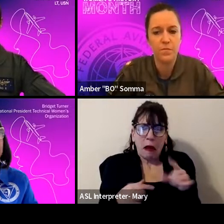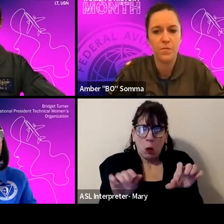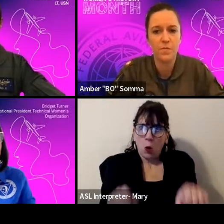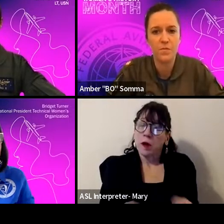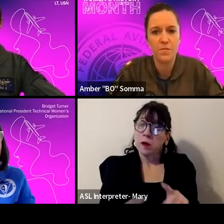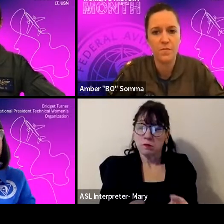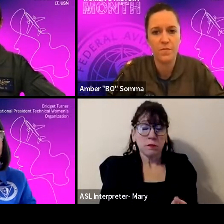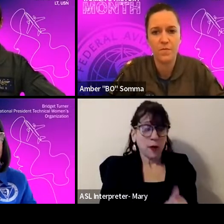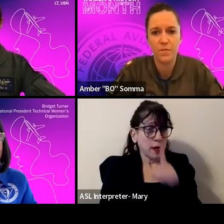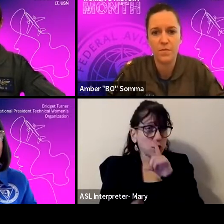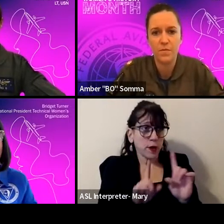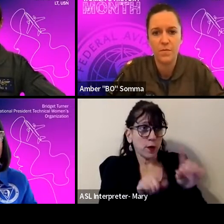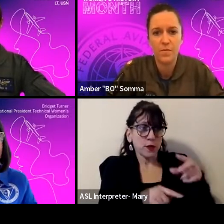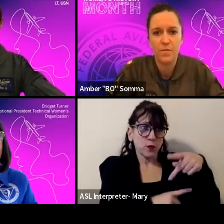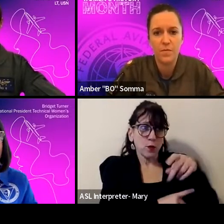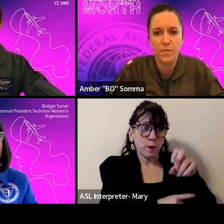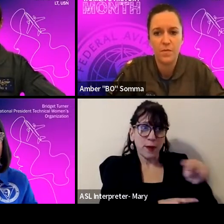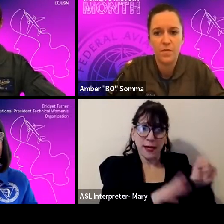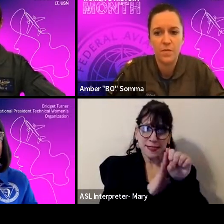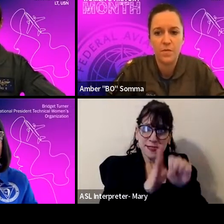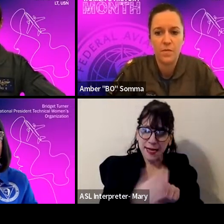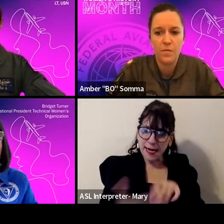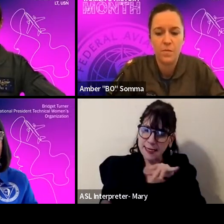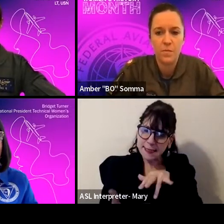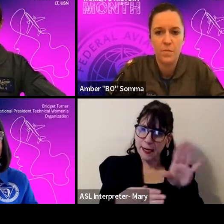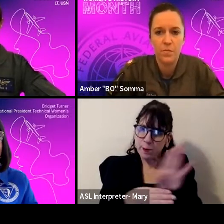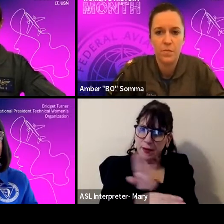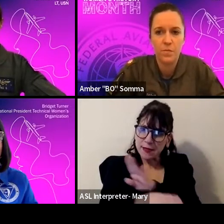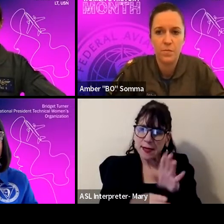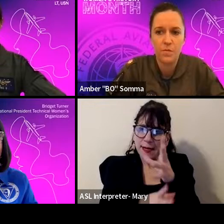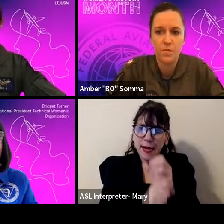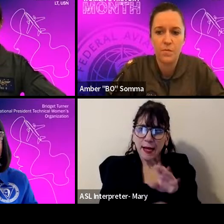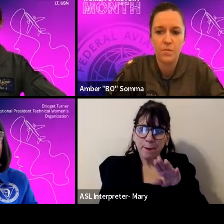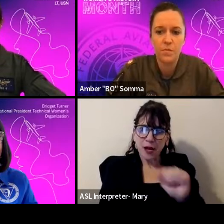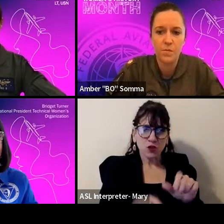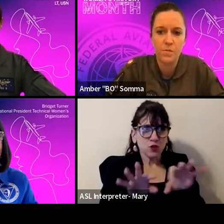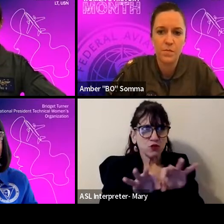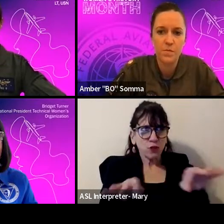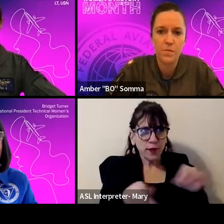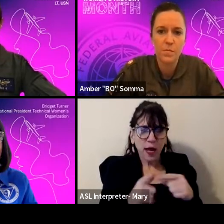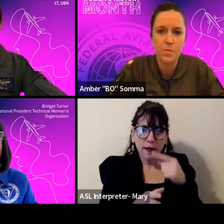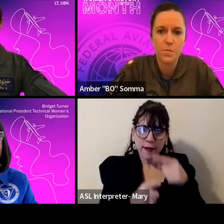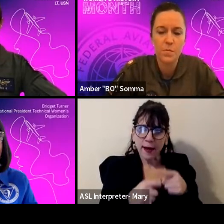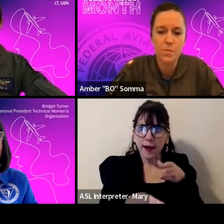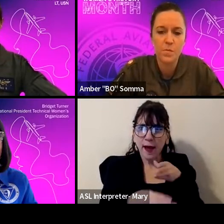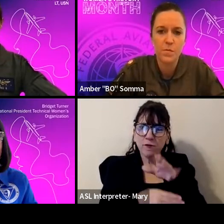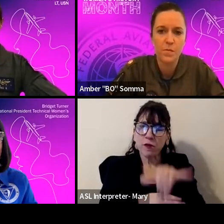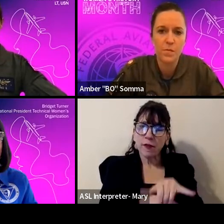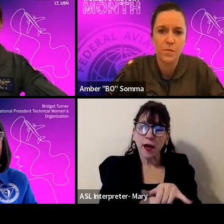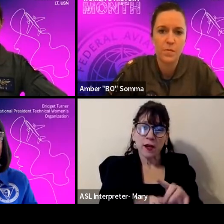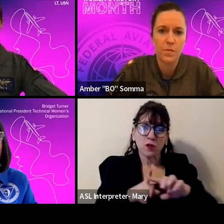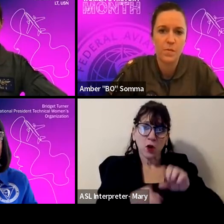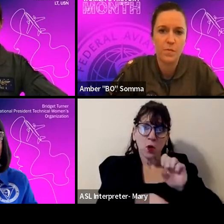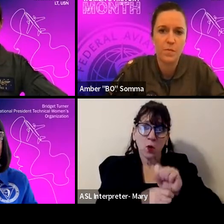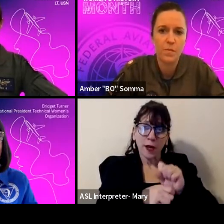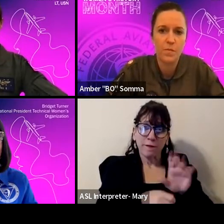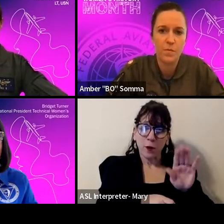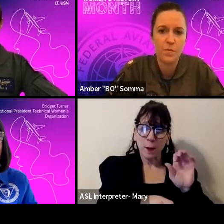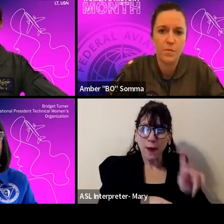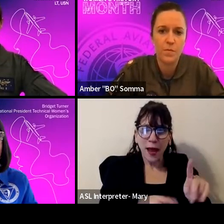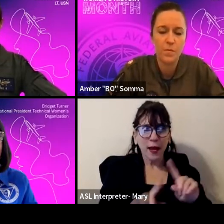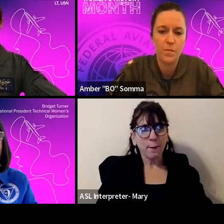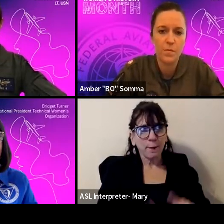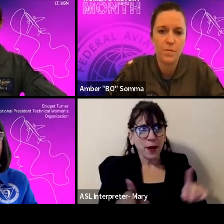So I actually went to Penn State and studied business and received my bachelor's, and then shortly thereafter started working for a bank.